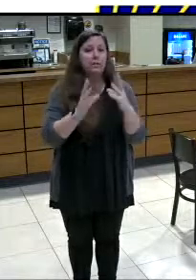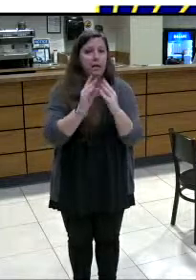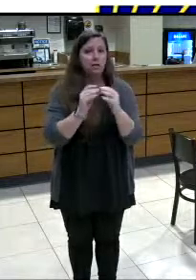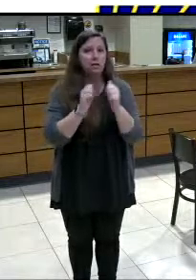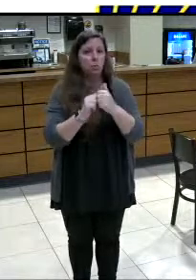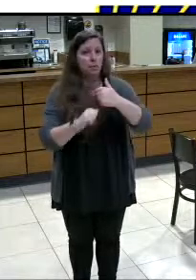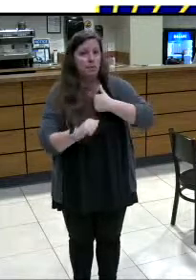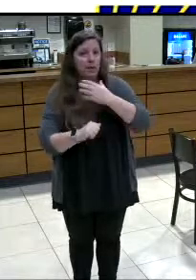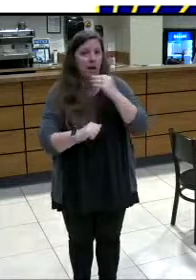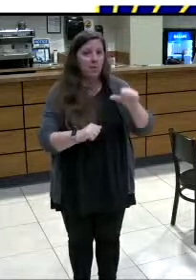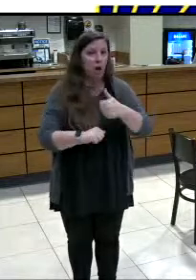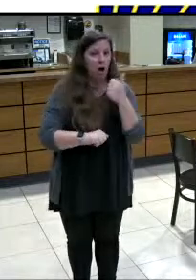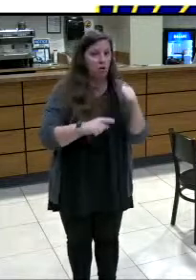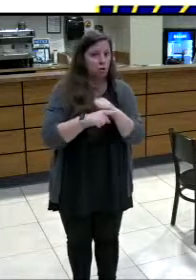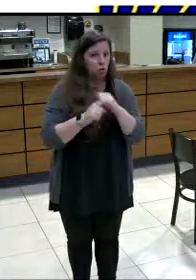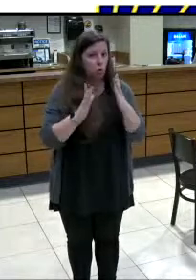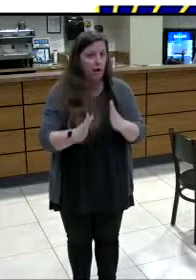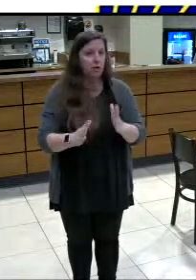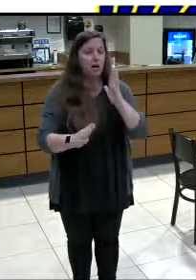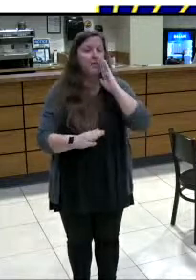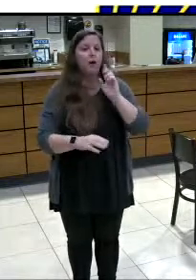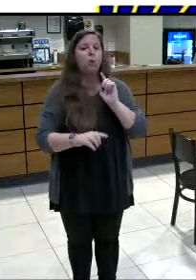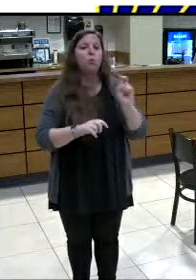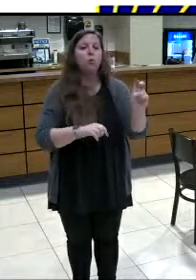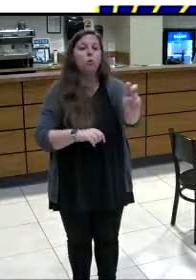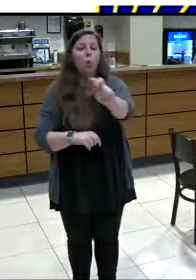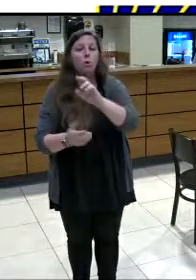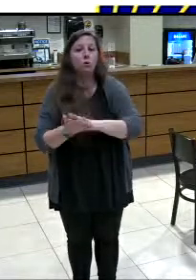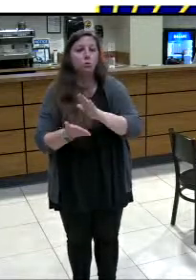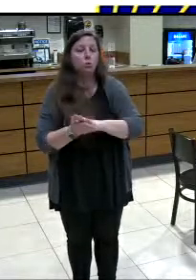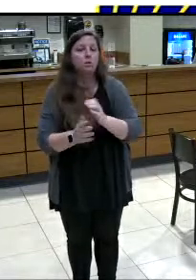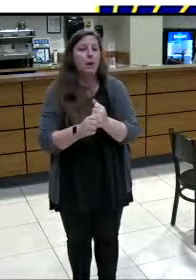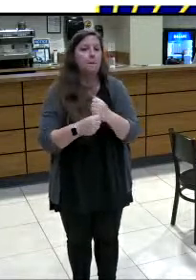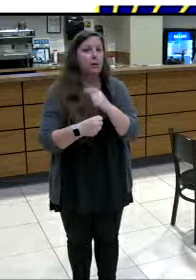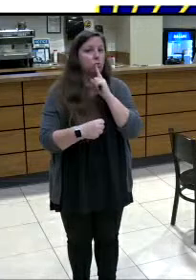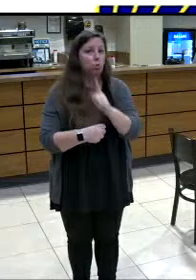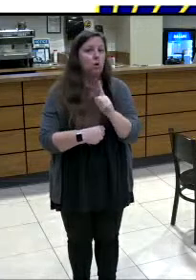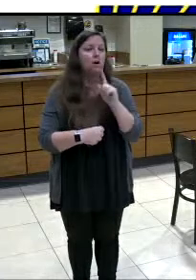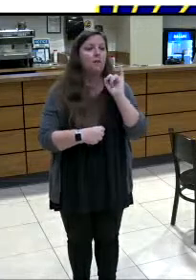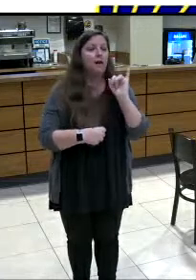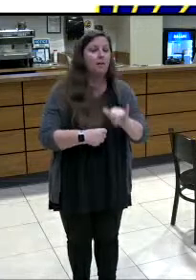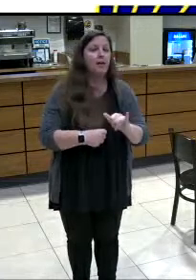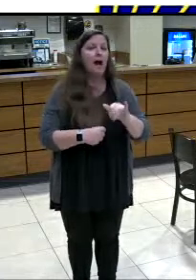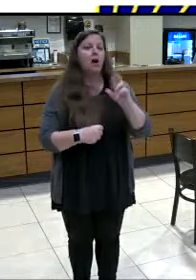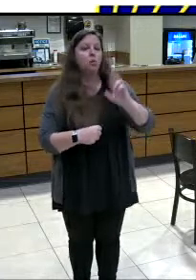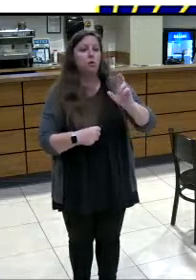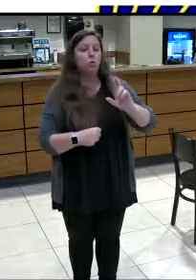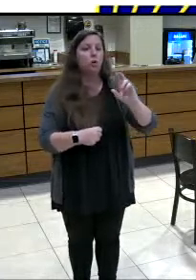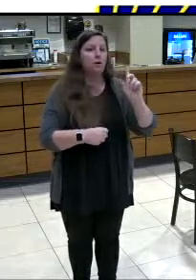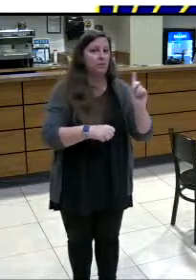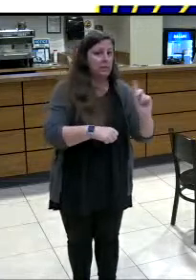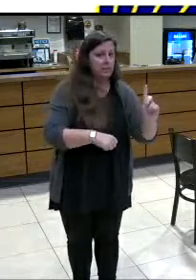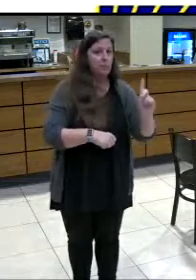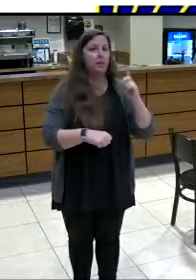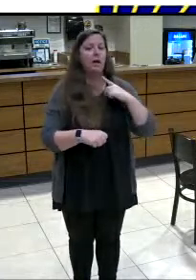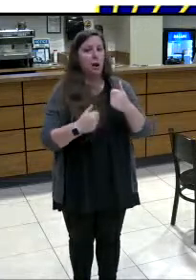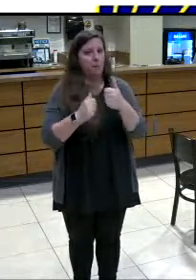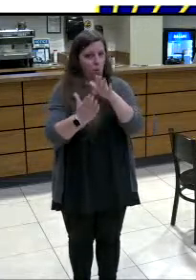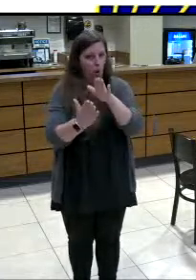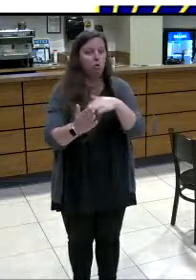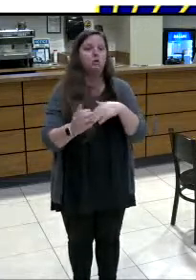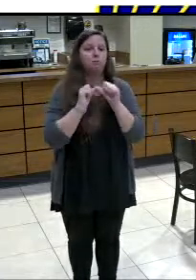we will then, of course, go out into the schools and ensure that restorative discipline or approaches are being implemented with fidelity. And of